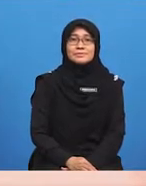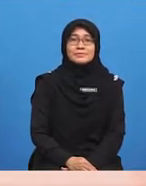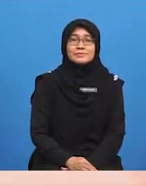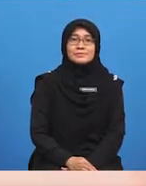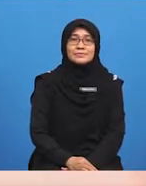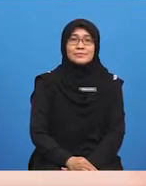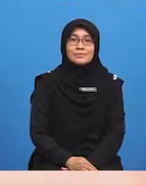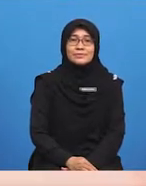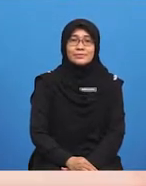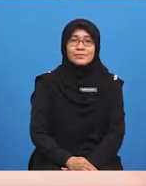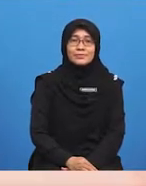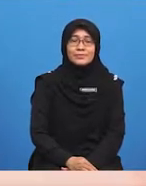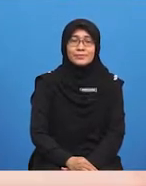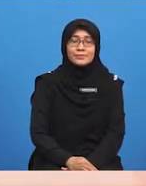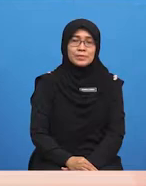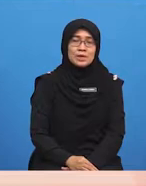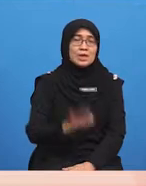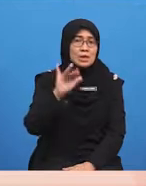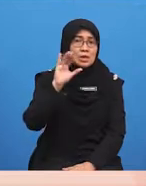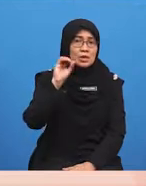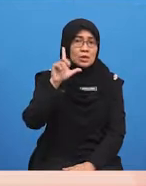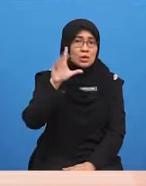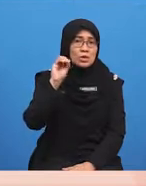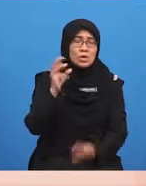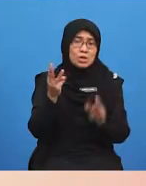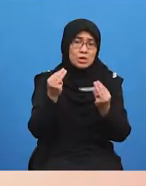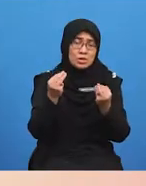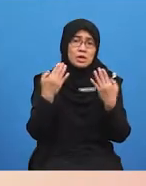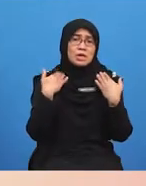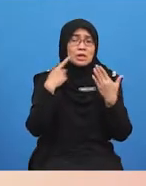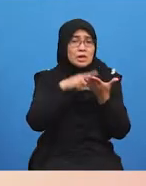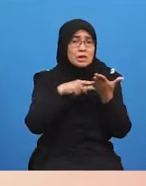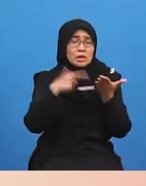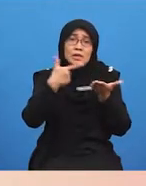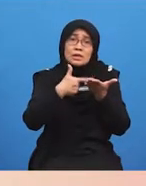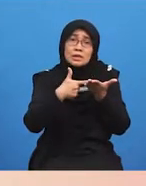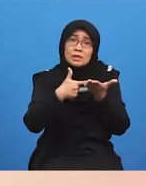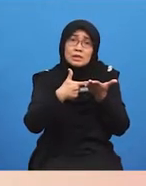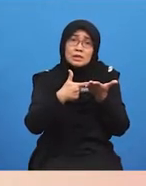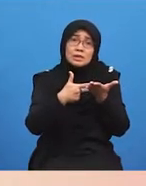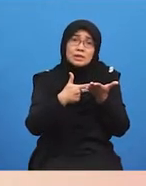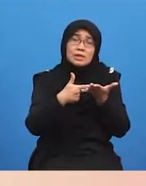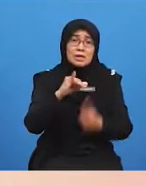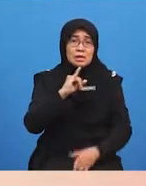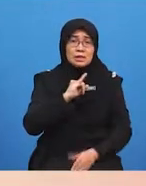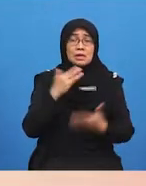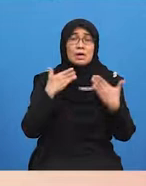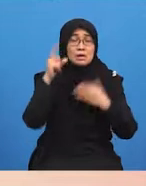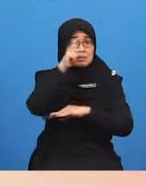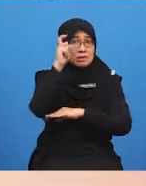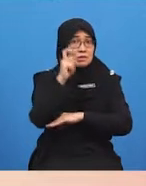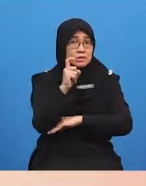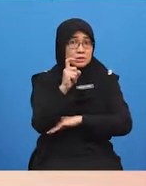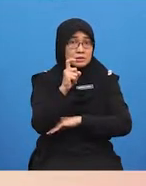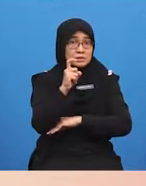Yolo, do you have anything else that you want to say? Yes, Miss Hazrin, I have a question.